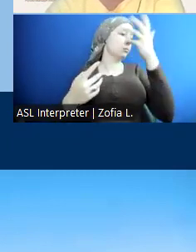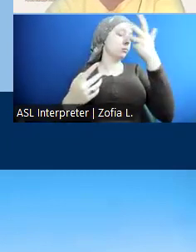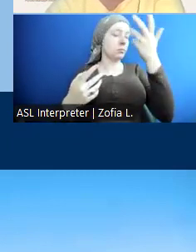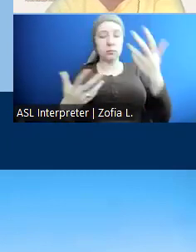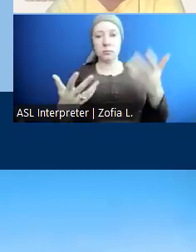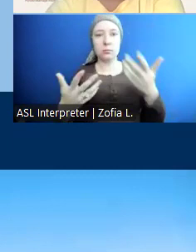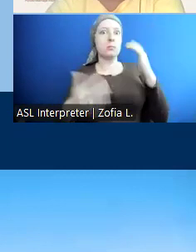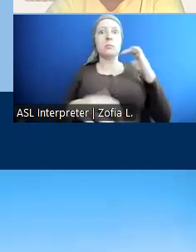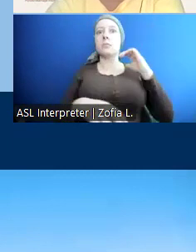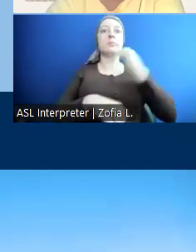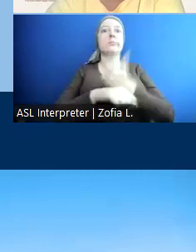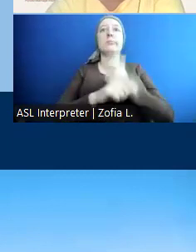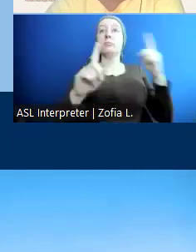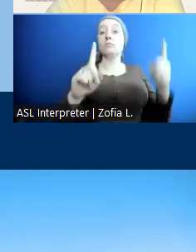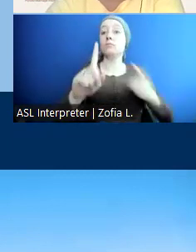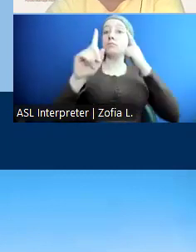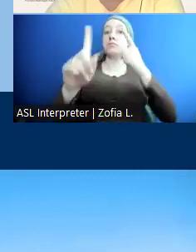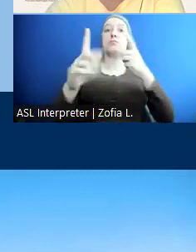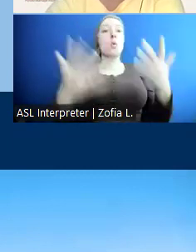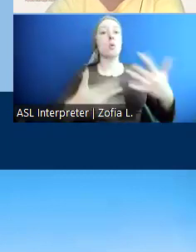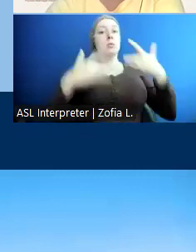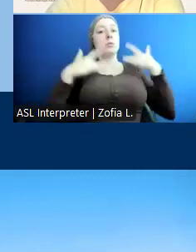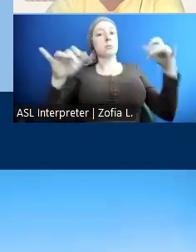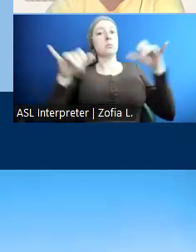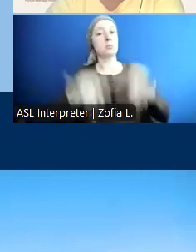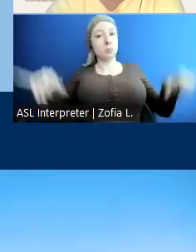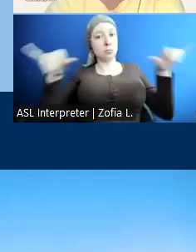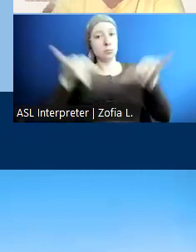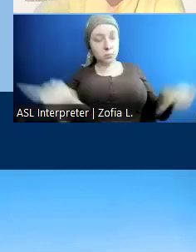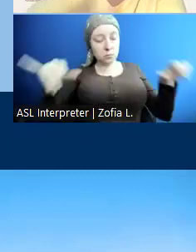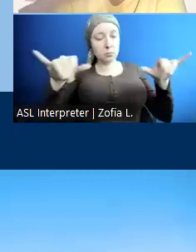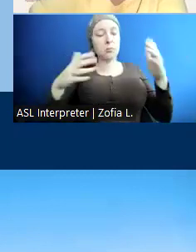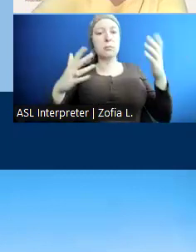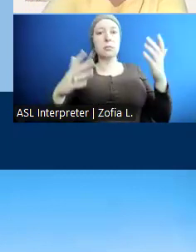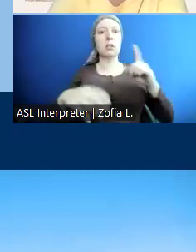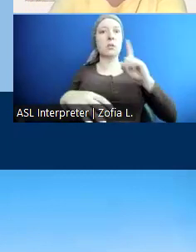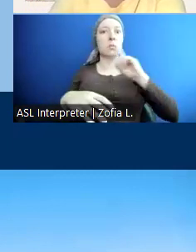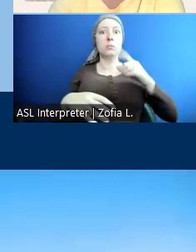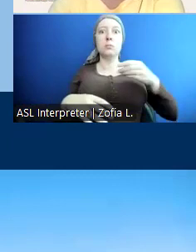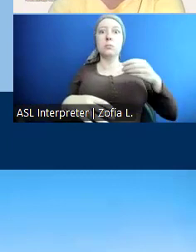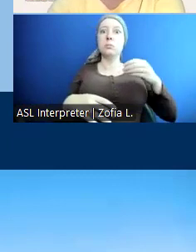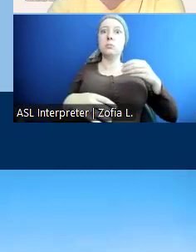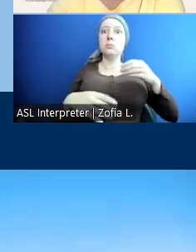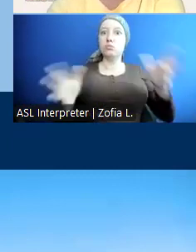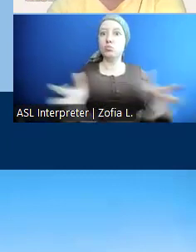maybe set the course, set the norm, and incentivize, right, states